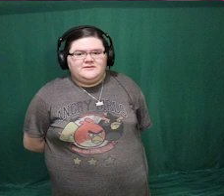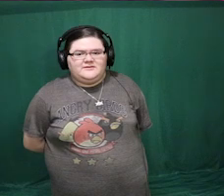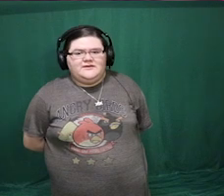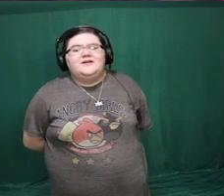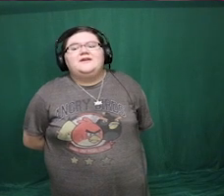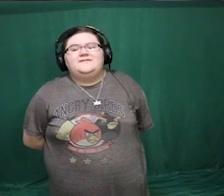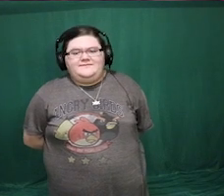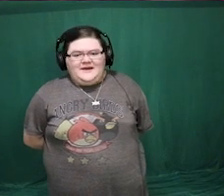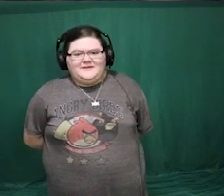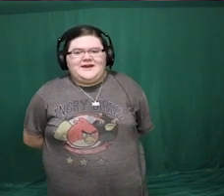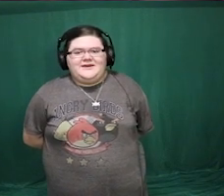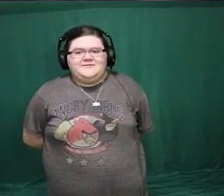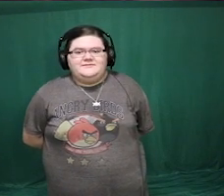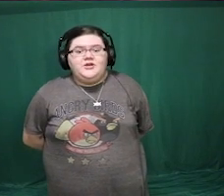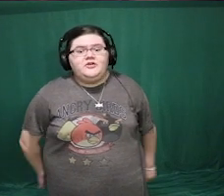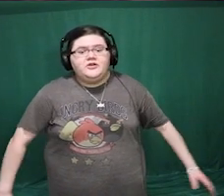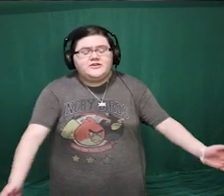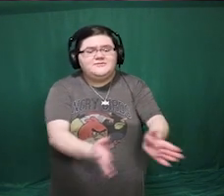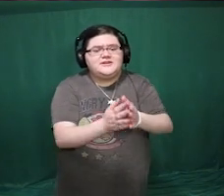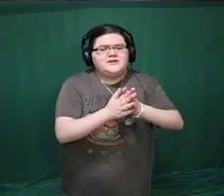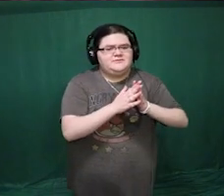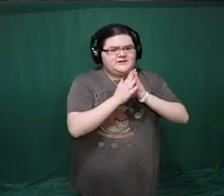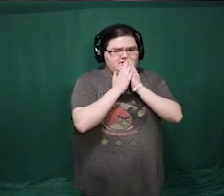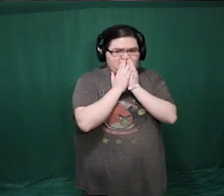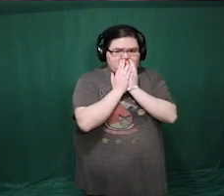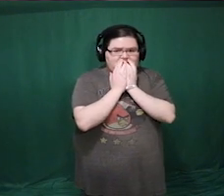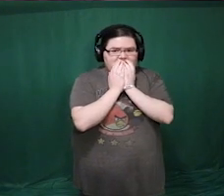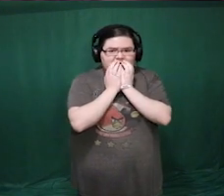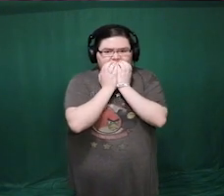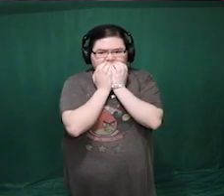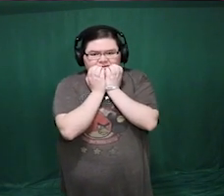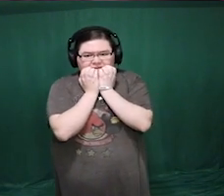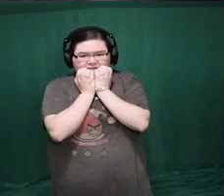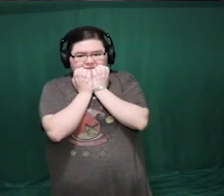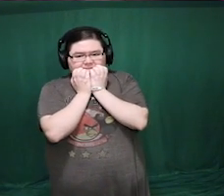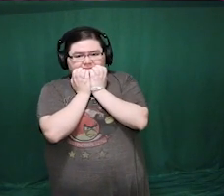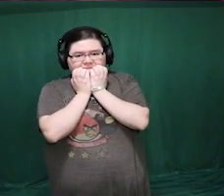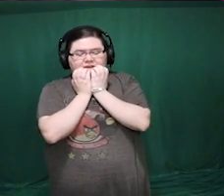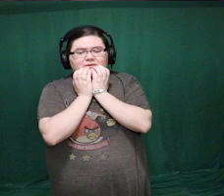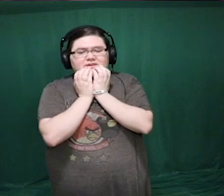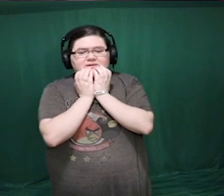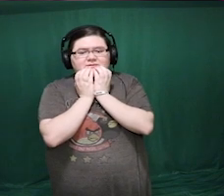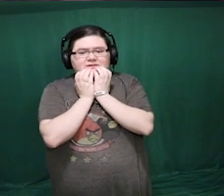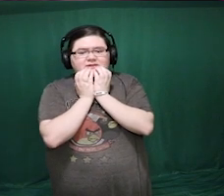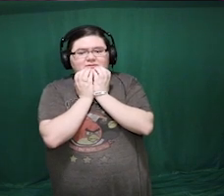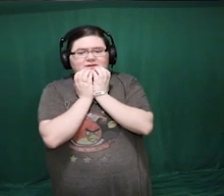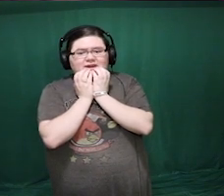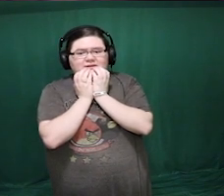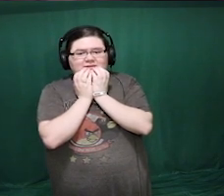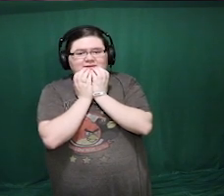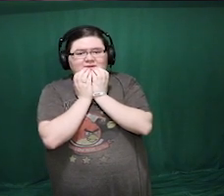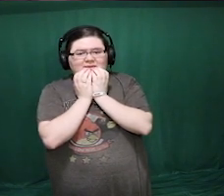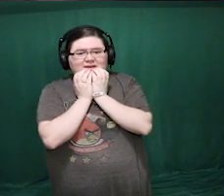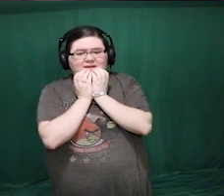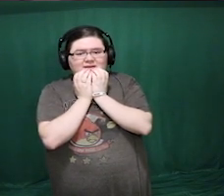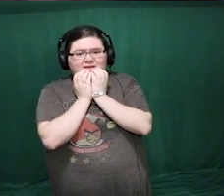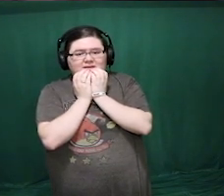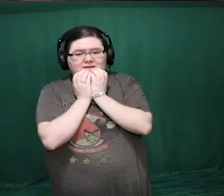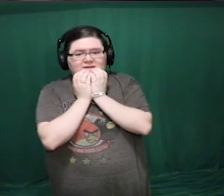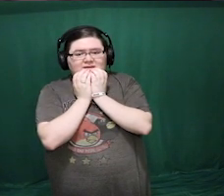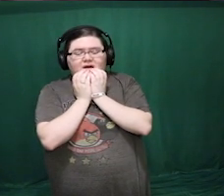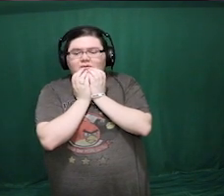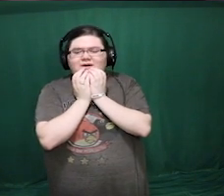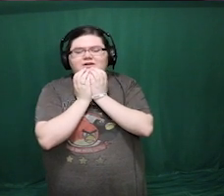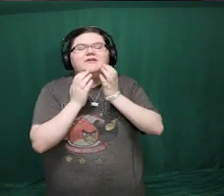you... What? No. Family Guy. No. Simpsons. No. If it was the Simpsons because it was cancelled and then brought back. No,